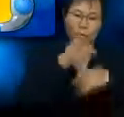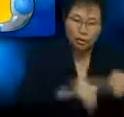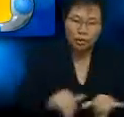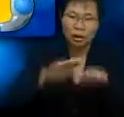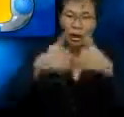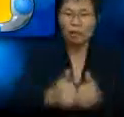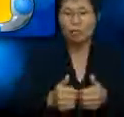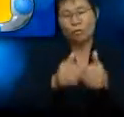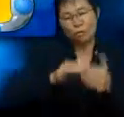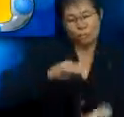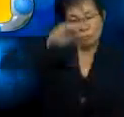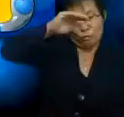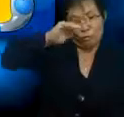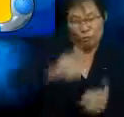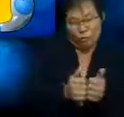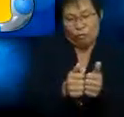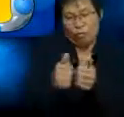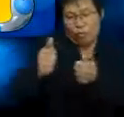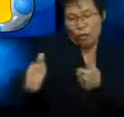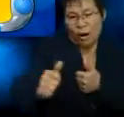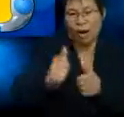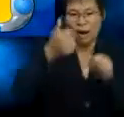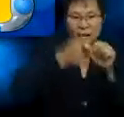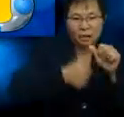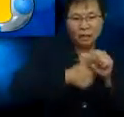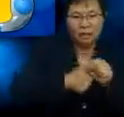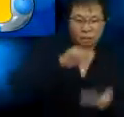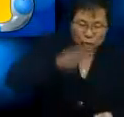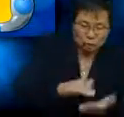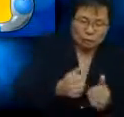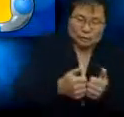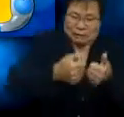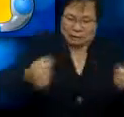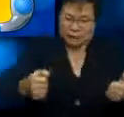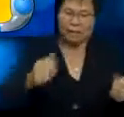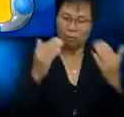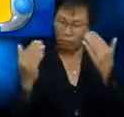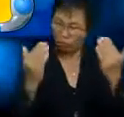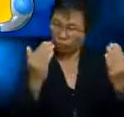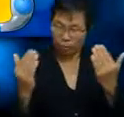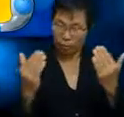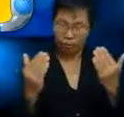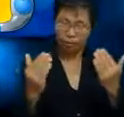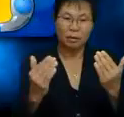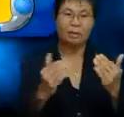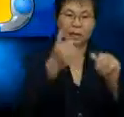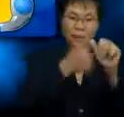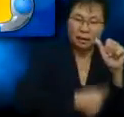how far each spring stretches. Then we compare the stretch of each